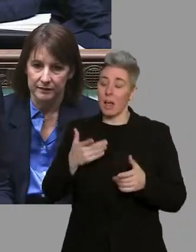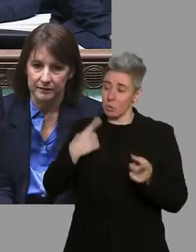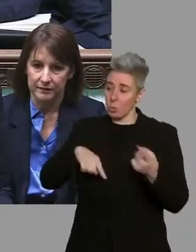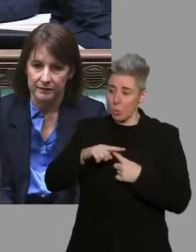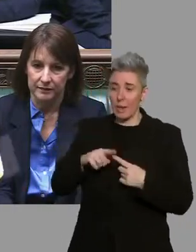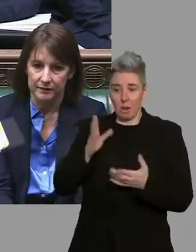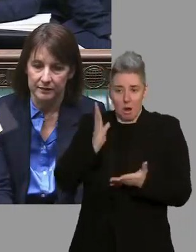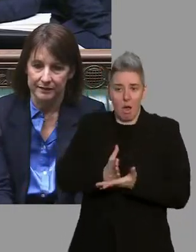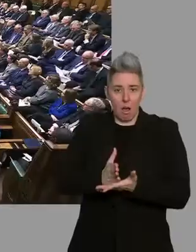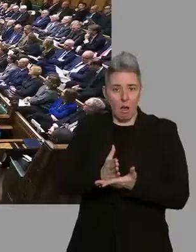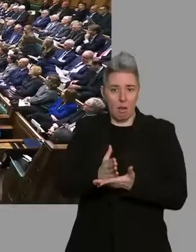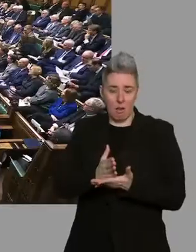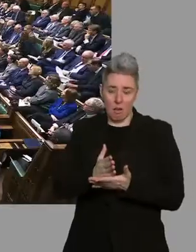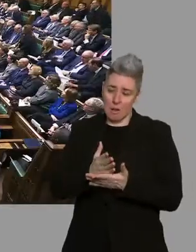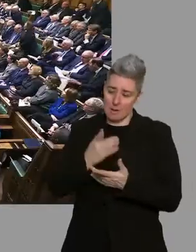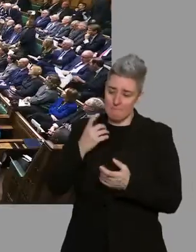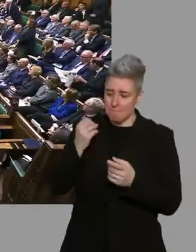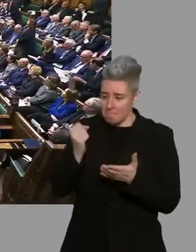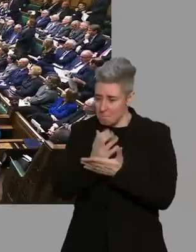our vital services.